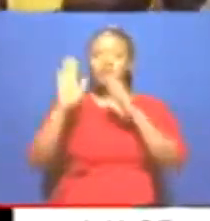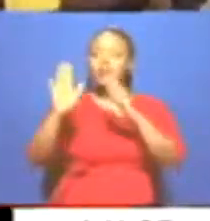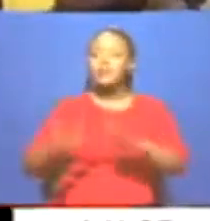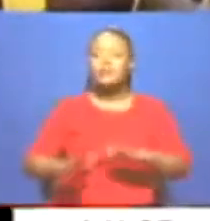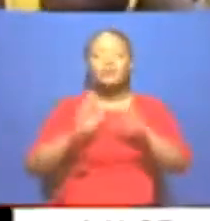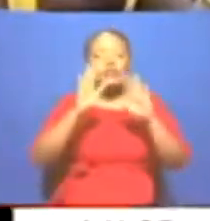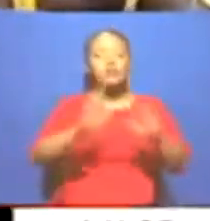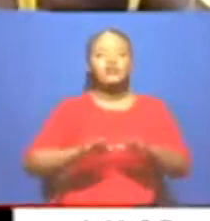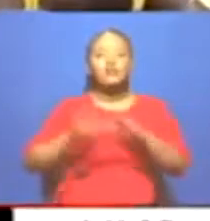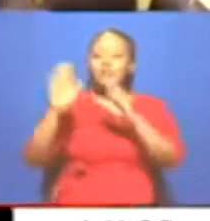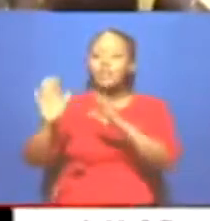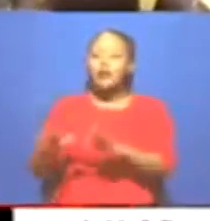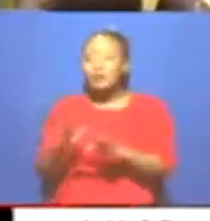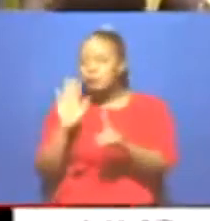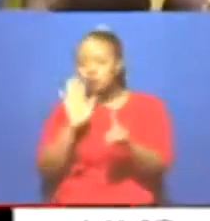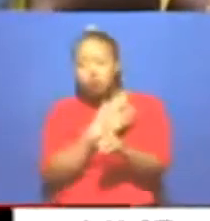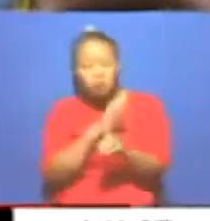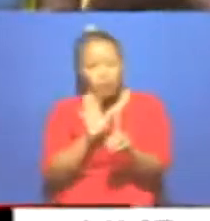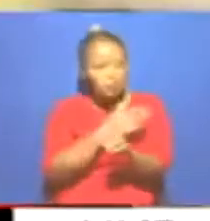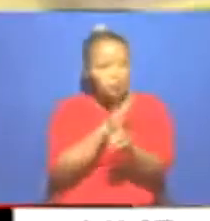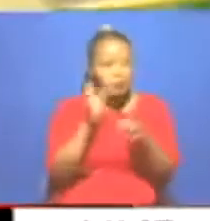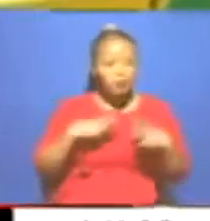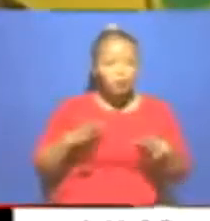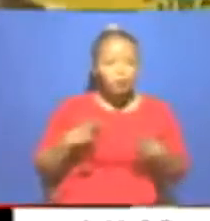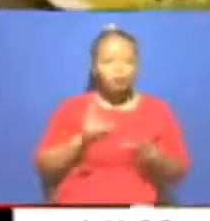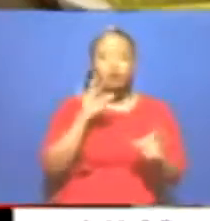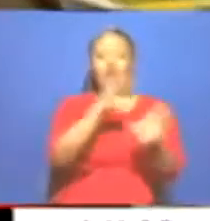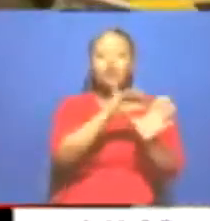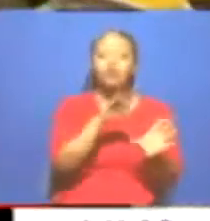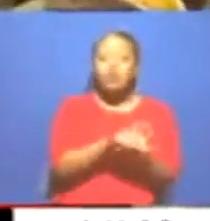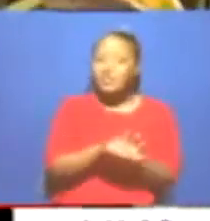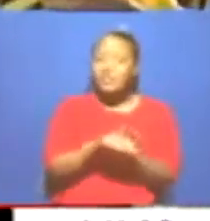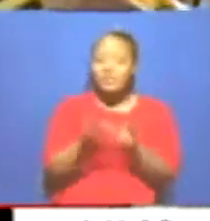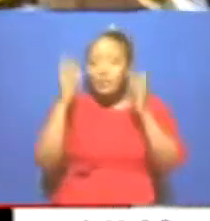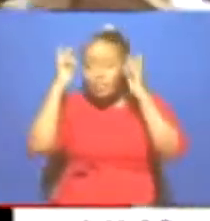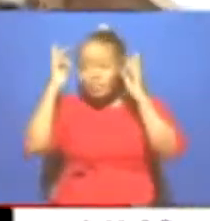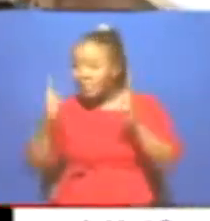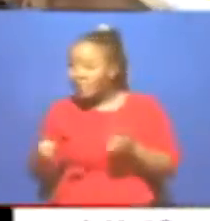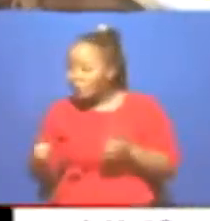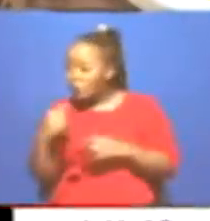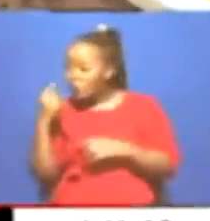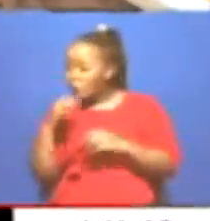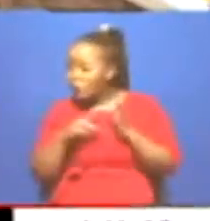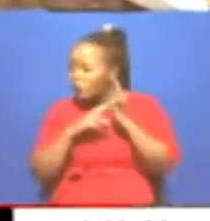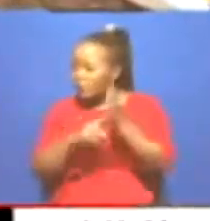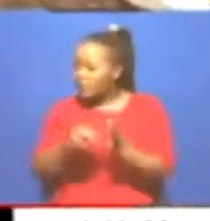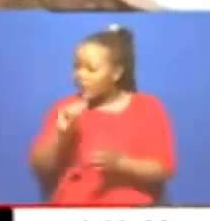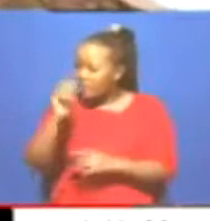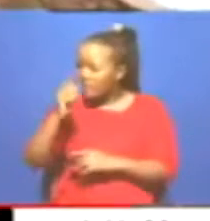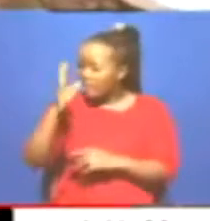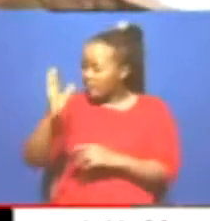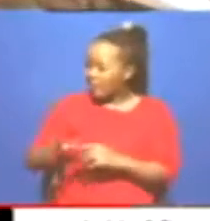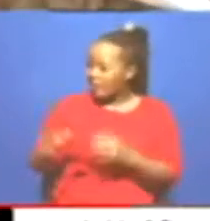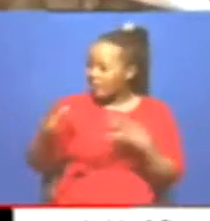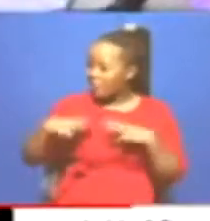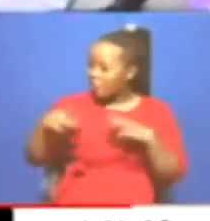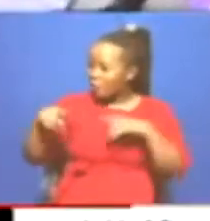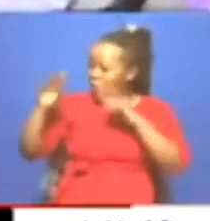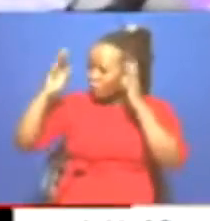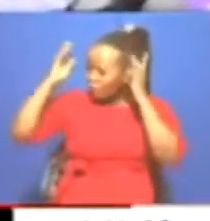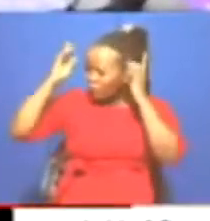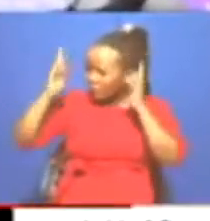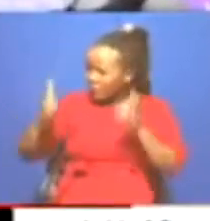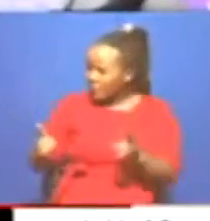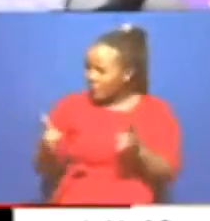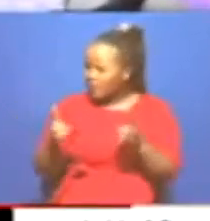the electorate. The choice of who among them will represent Kenyans is left for voters to decide. In efforts